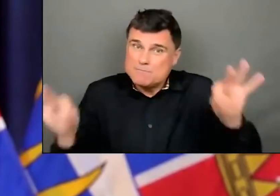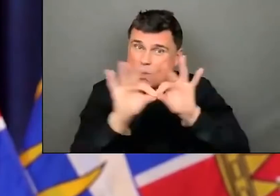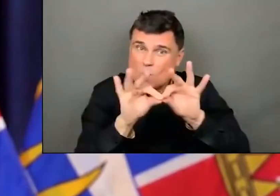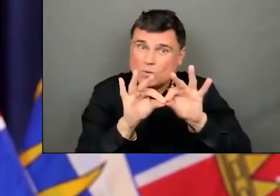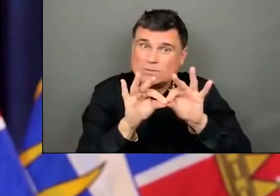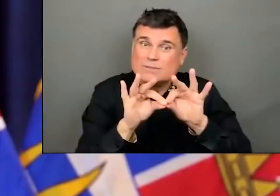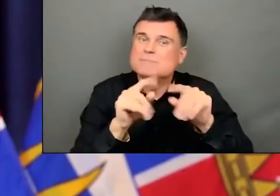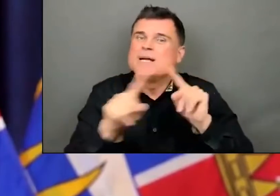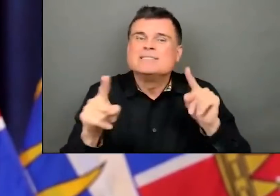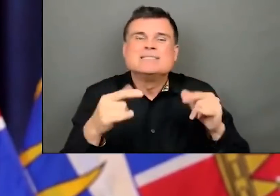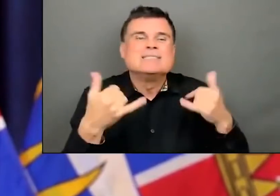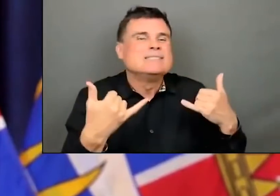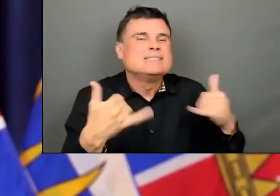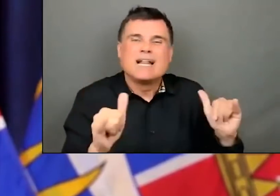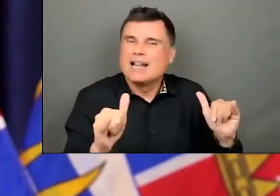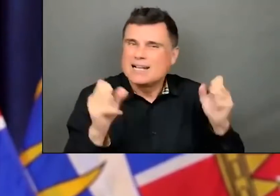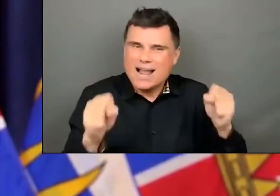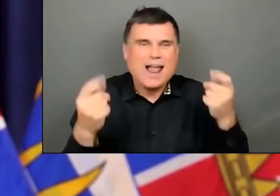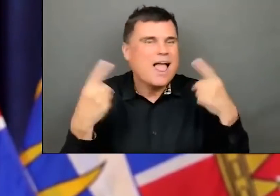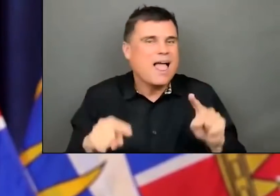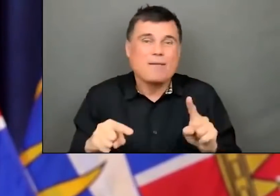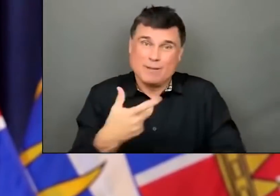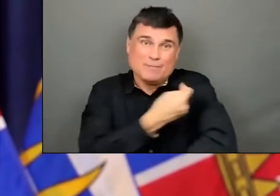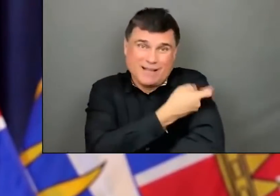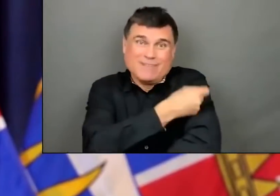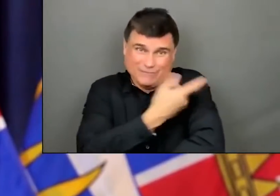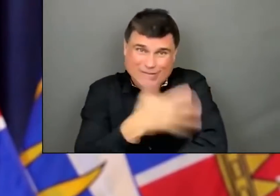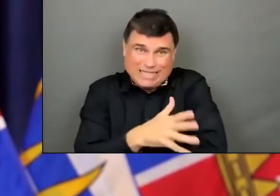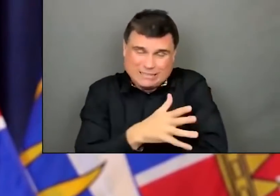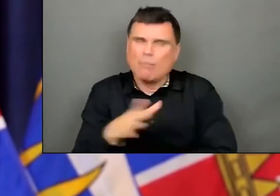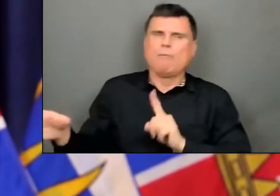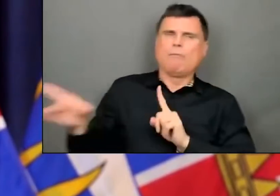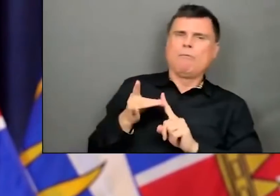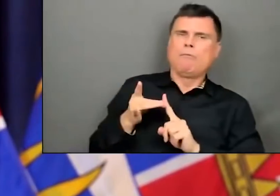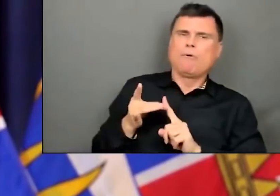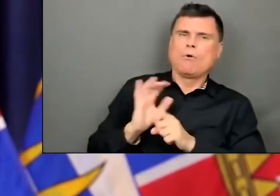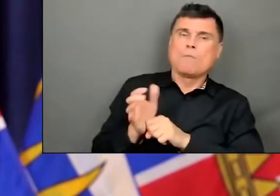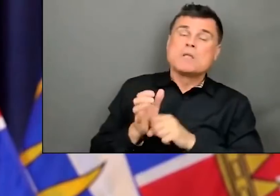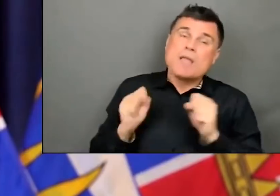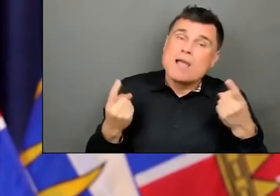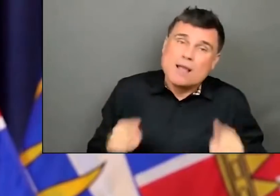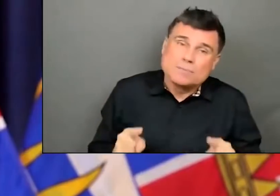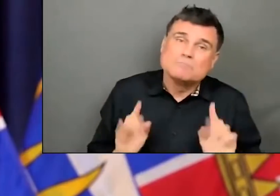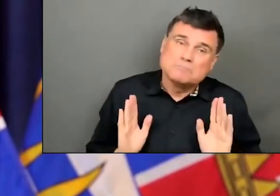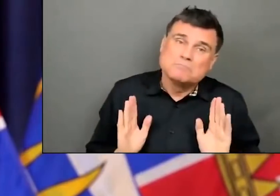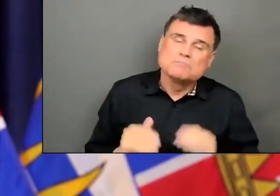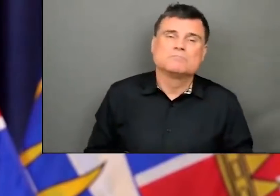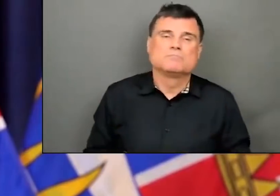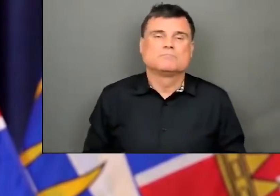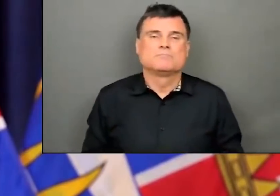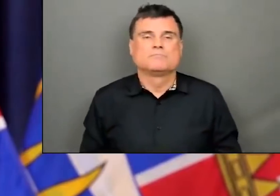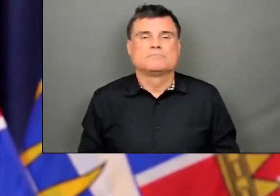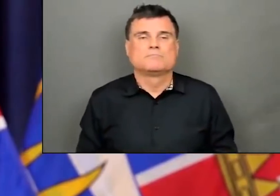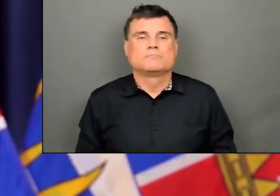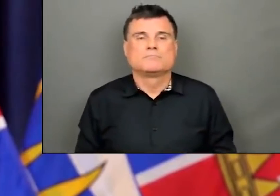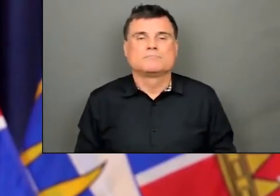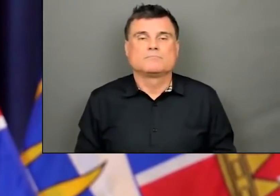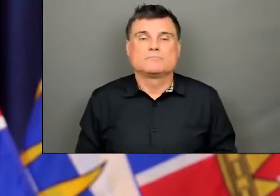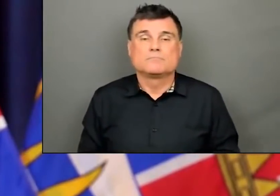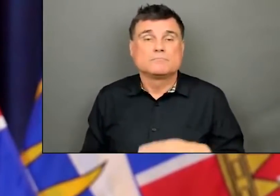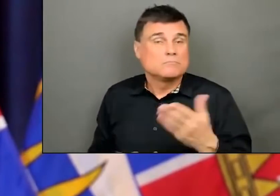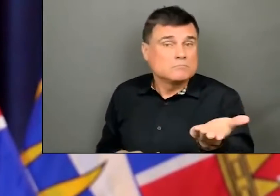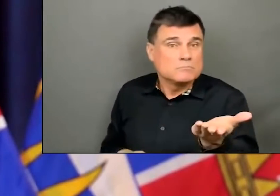care homes have, for the most part, received their boosters. So why aren't they working to prevent outbreaks? And